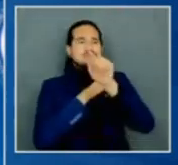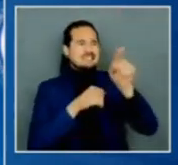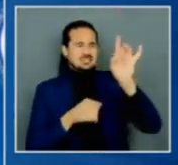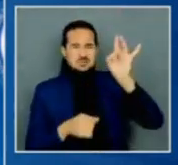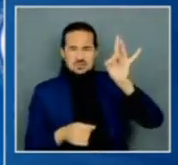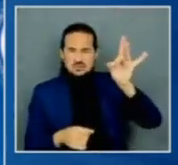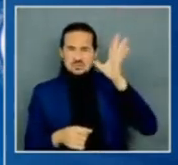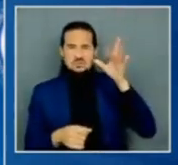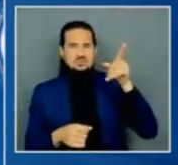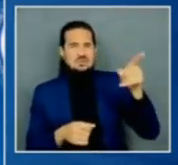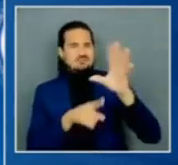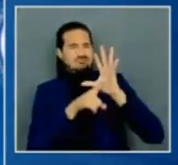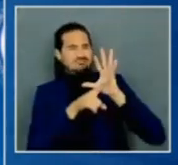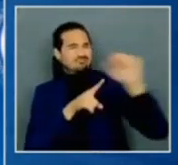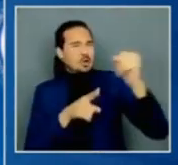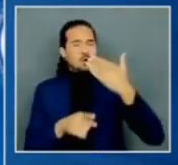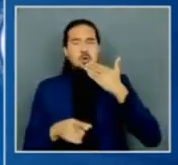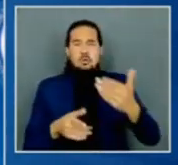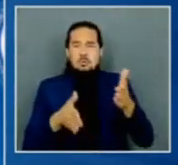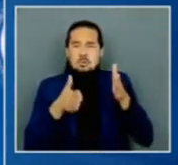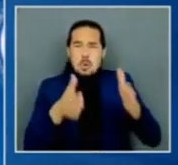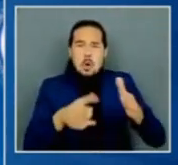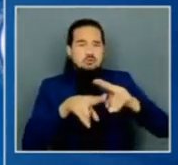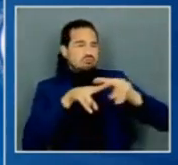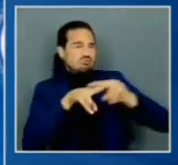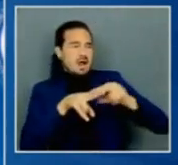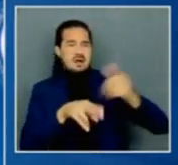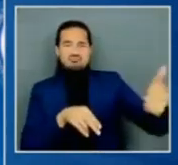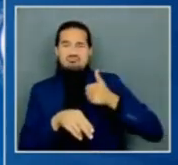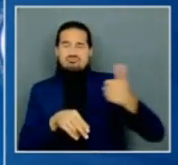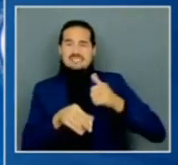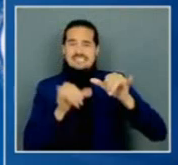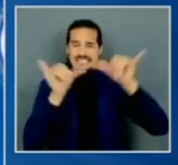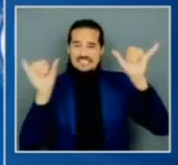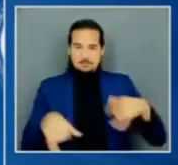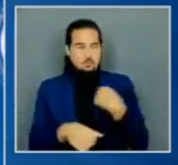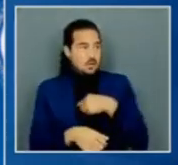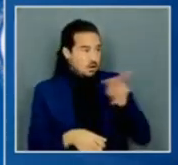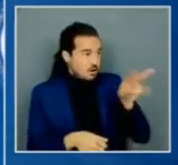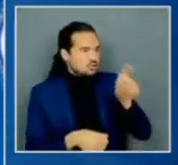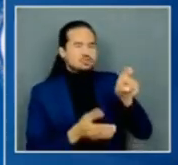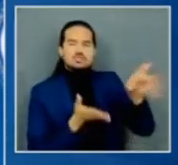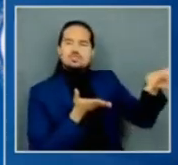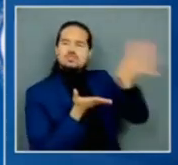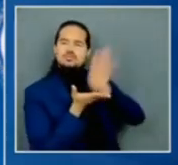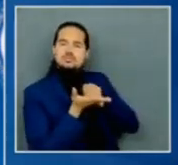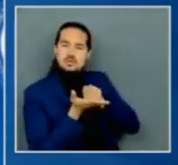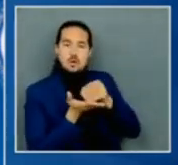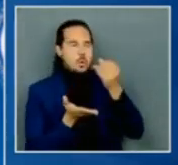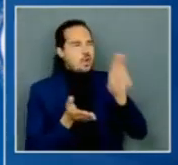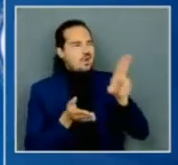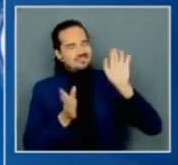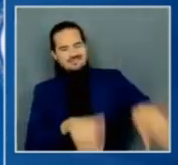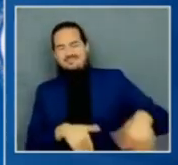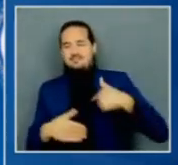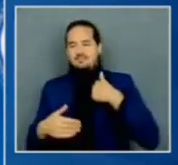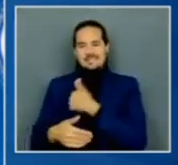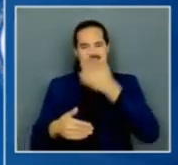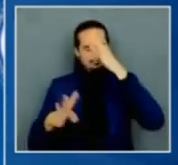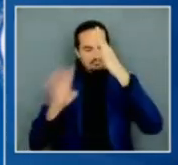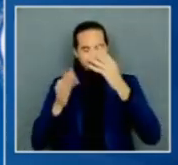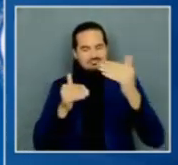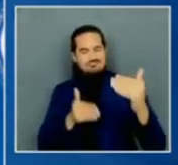world when it comes to our roads and bridges, our railways and transit systems. The U.S. should lead the way. And I know that in this